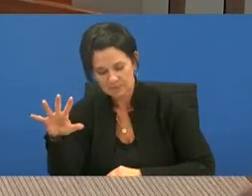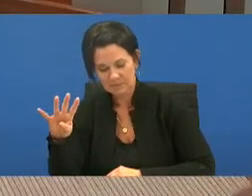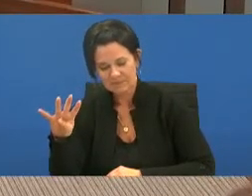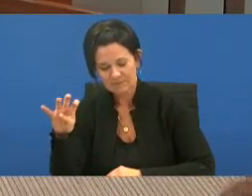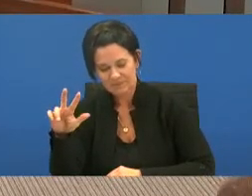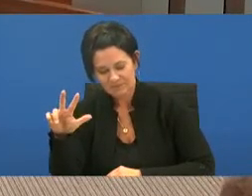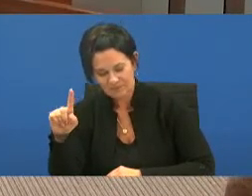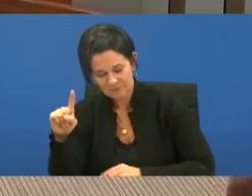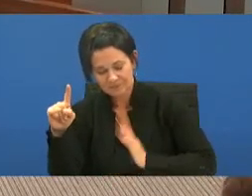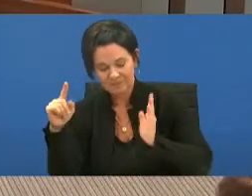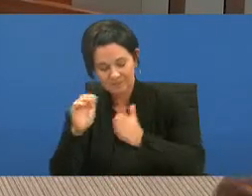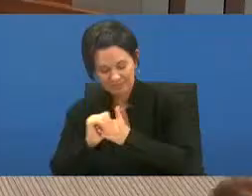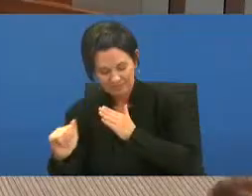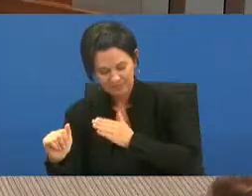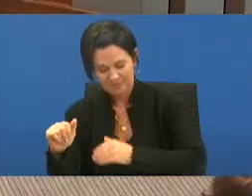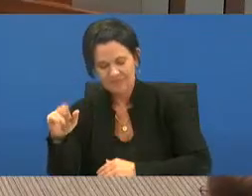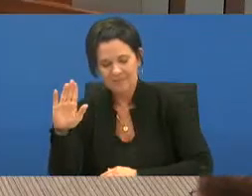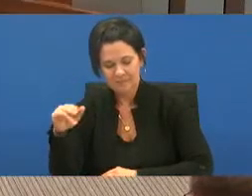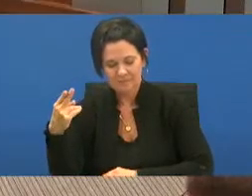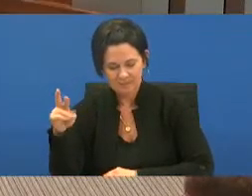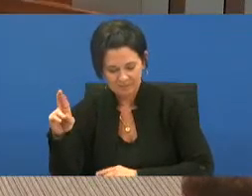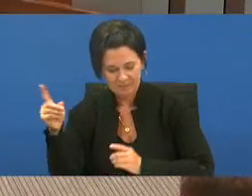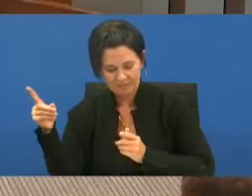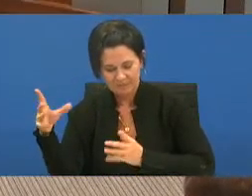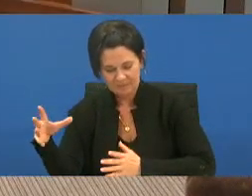$1,185,431 by the Human Development and Services Director.